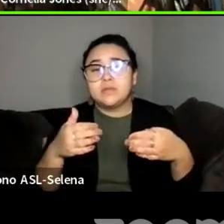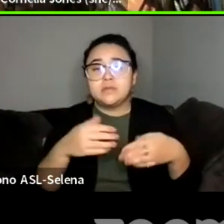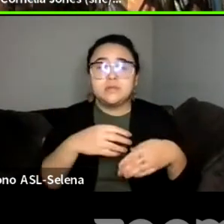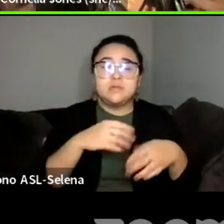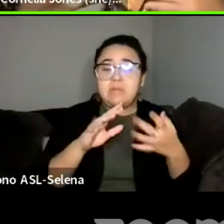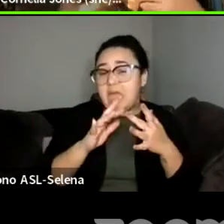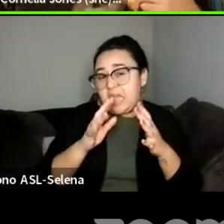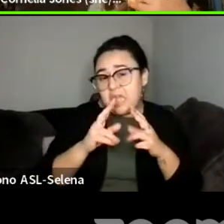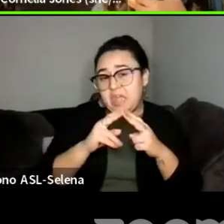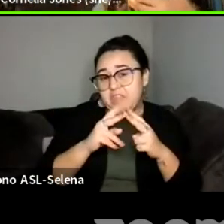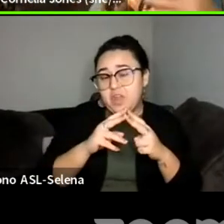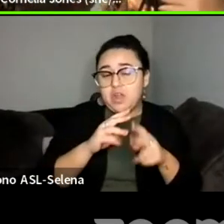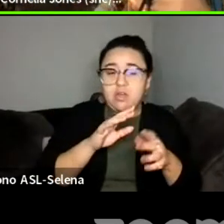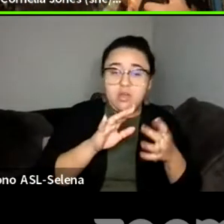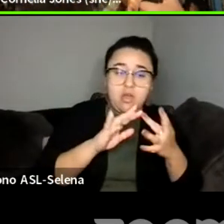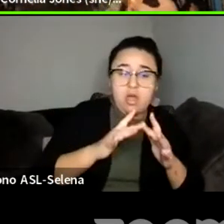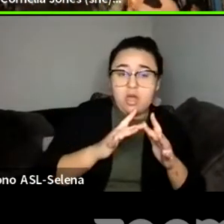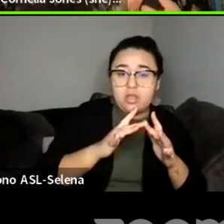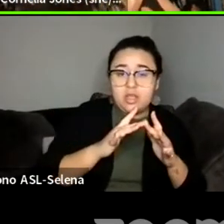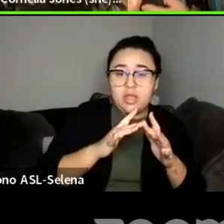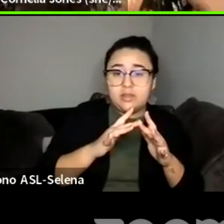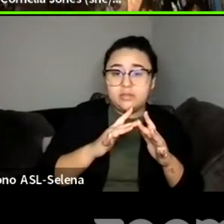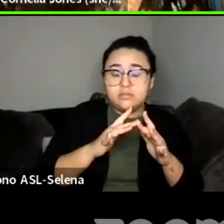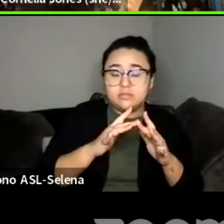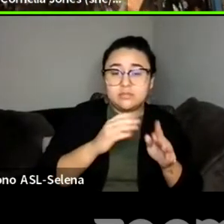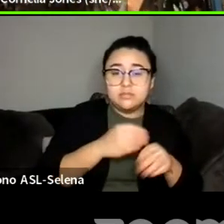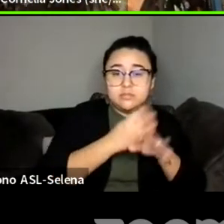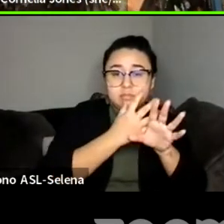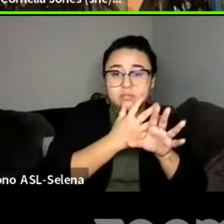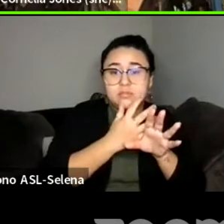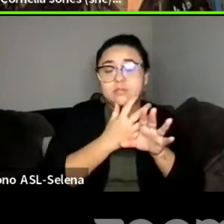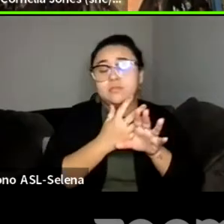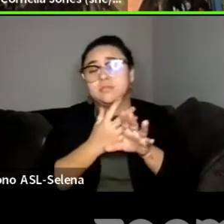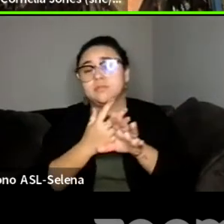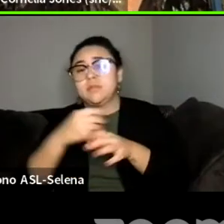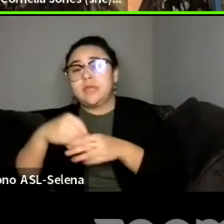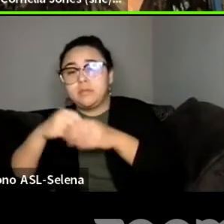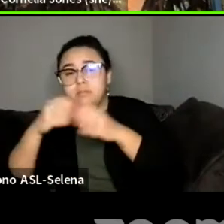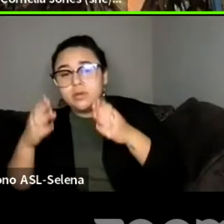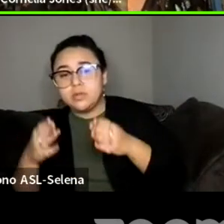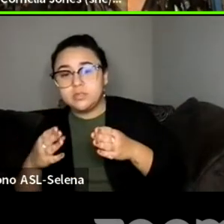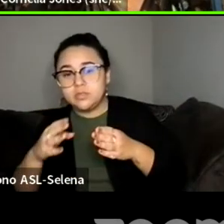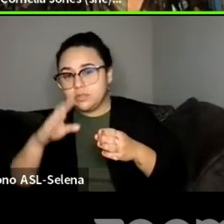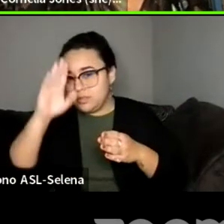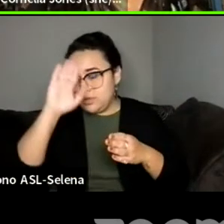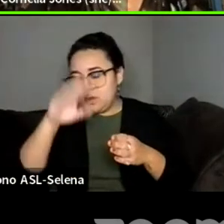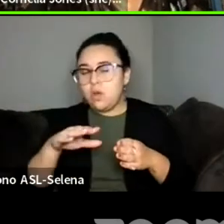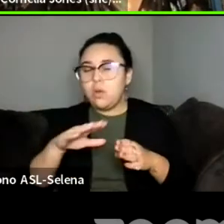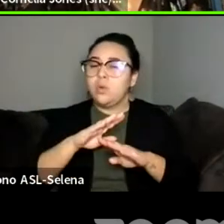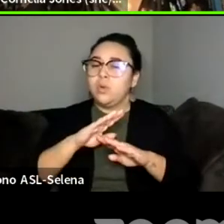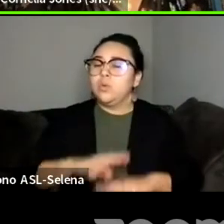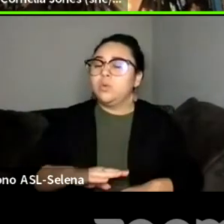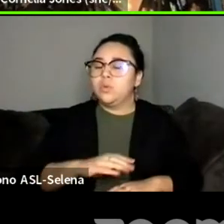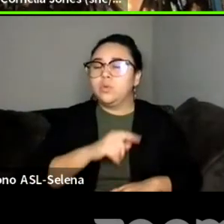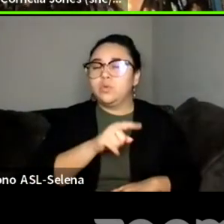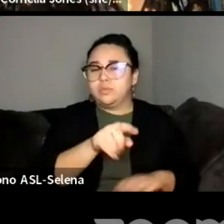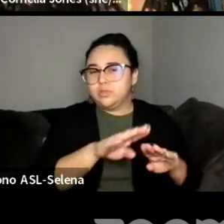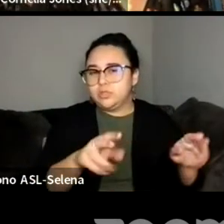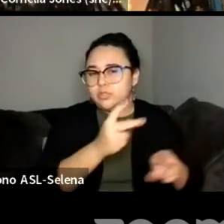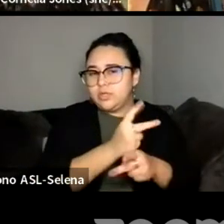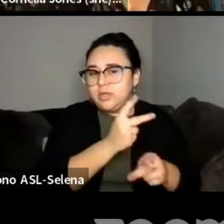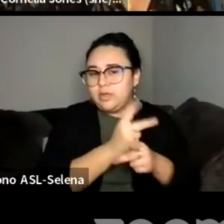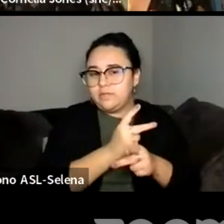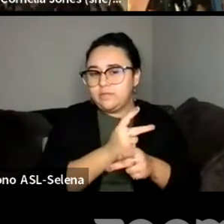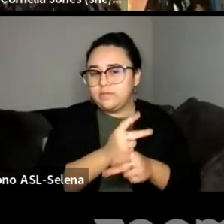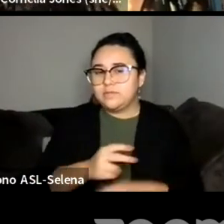show up knowing that a piece of us is being taken care of. And so I love